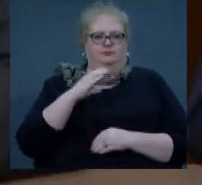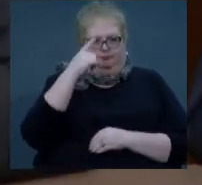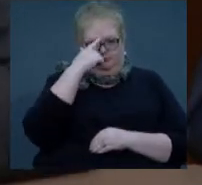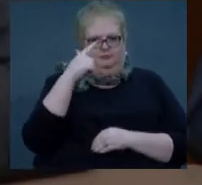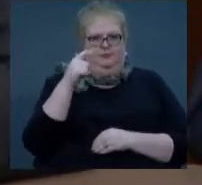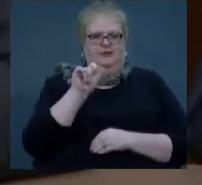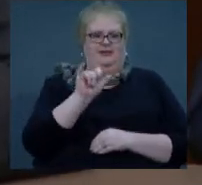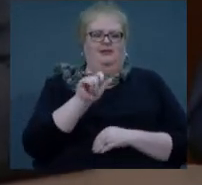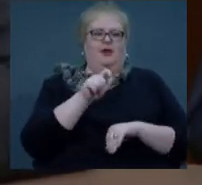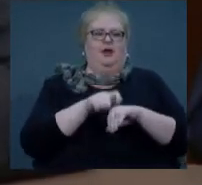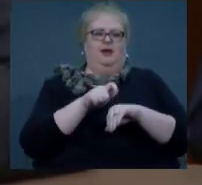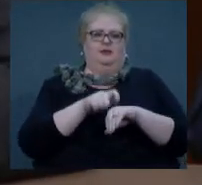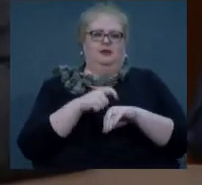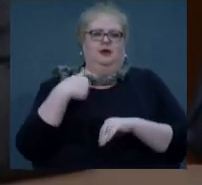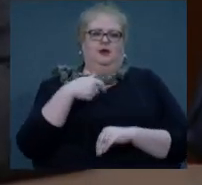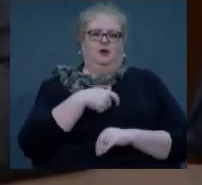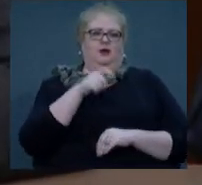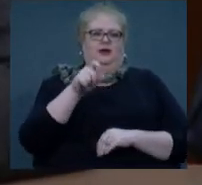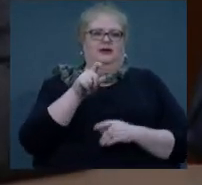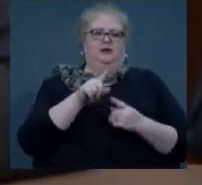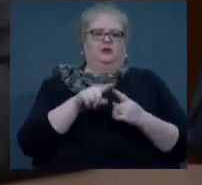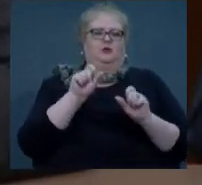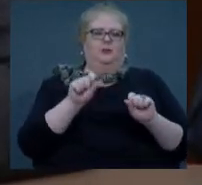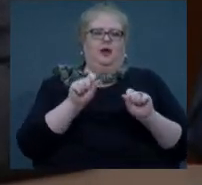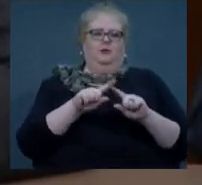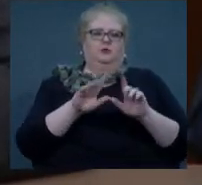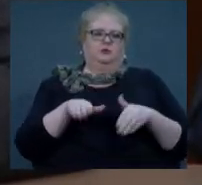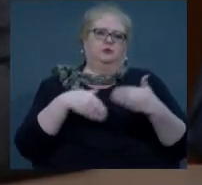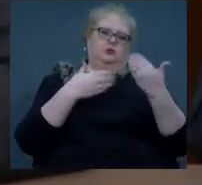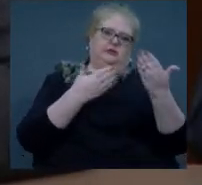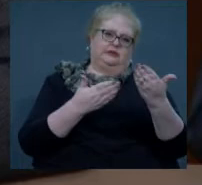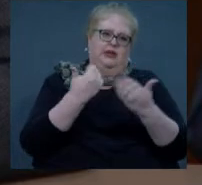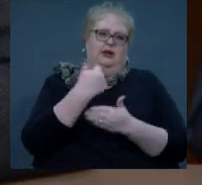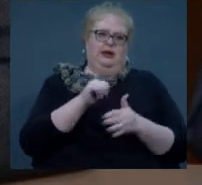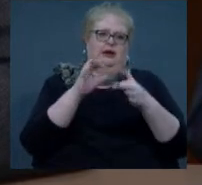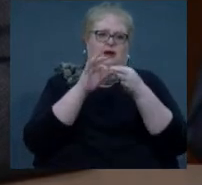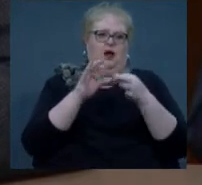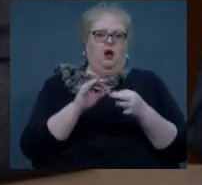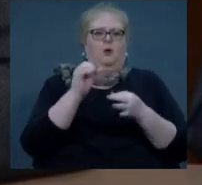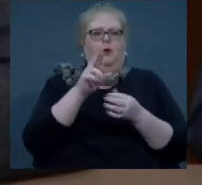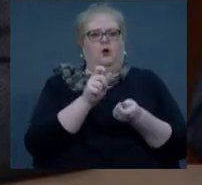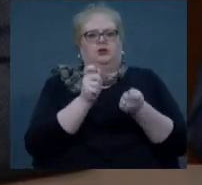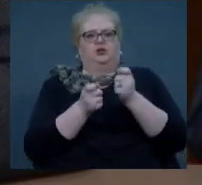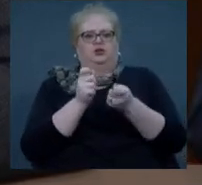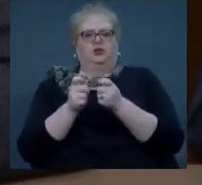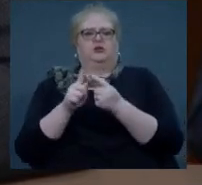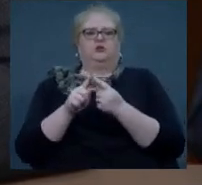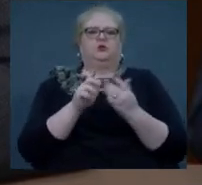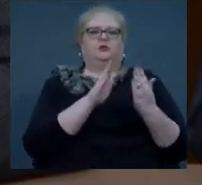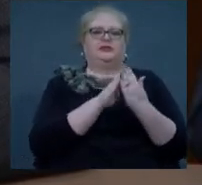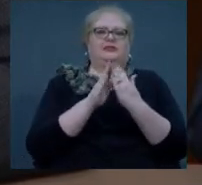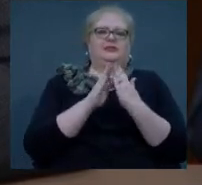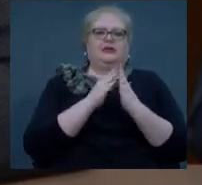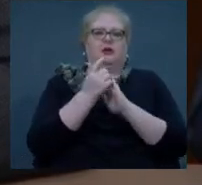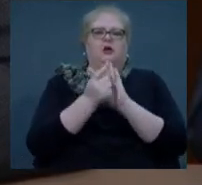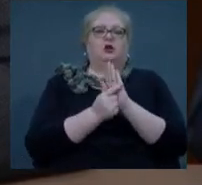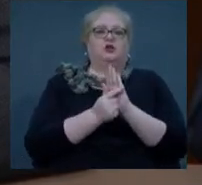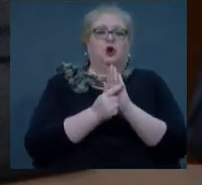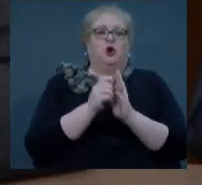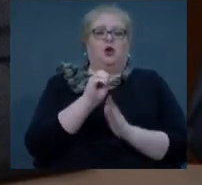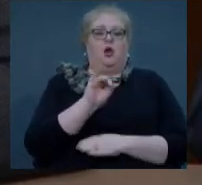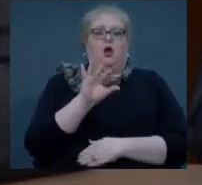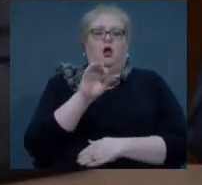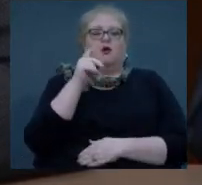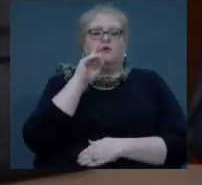that time we need to present any comments or changes that we are proposed to the city attorney's office for their legal review and a